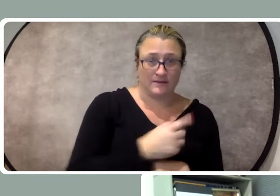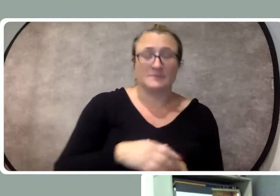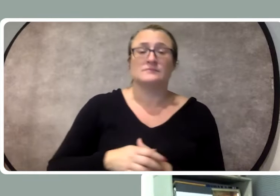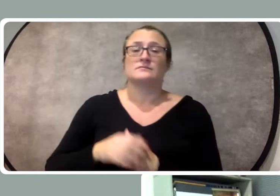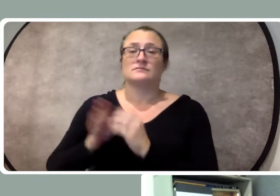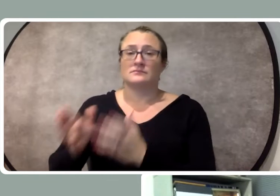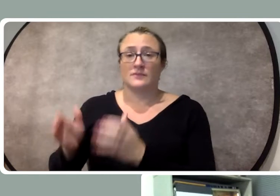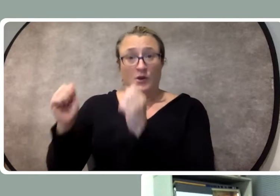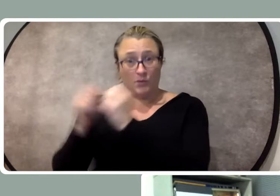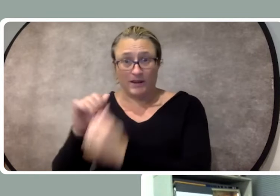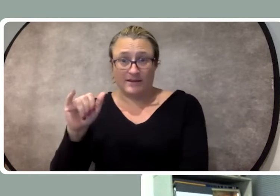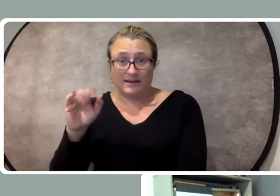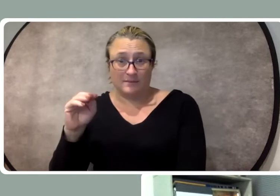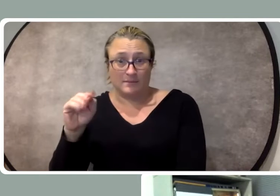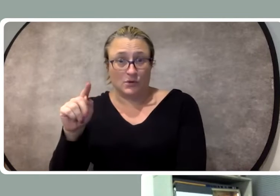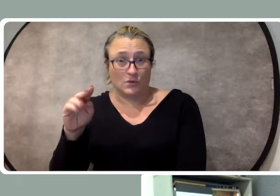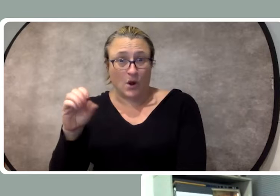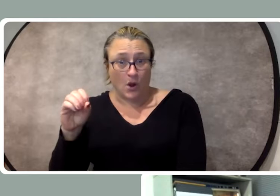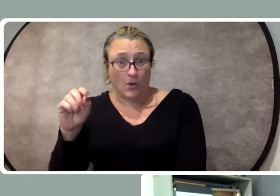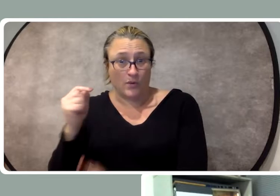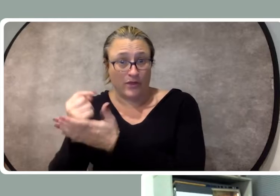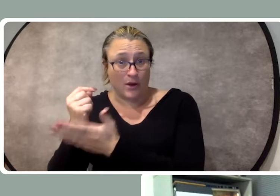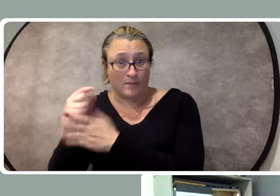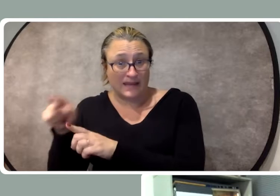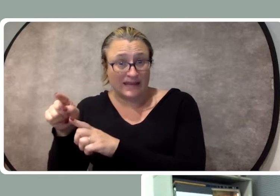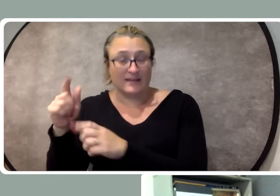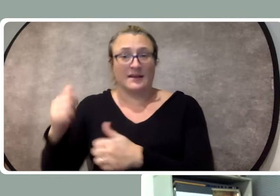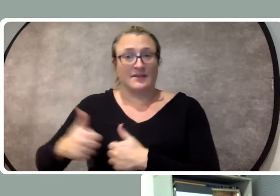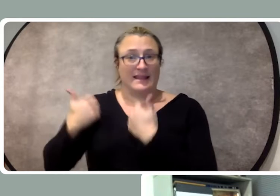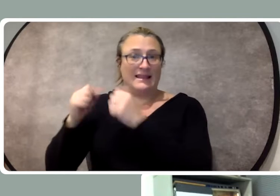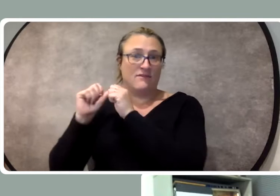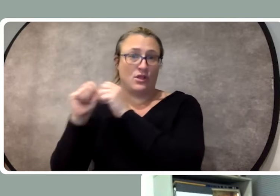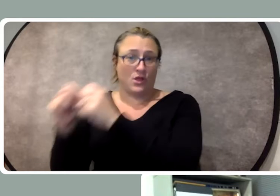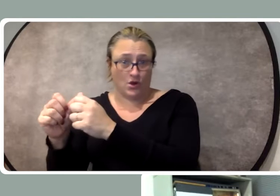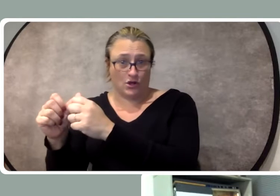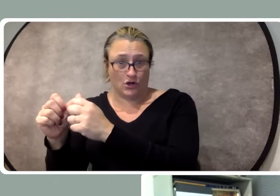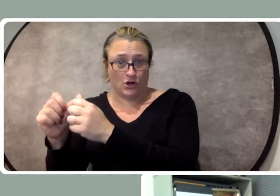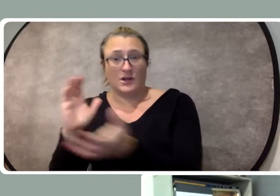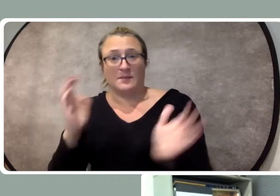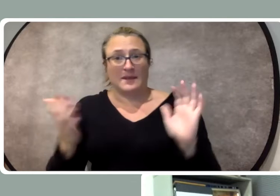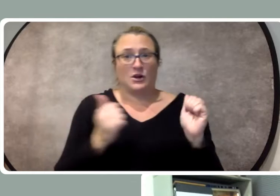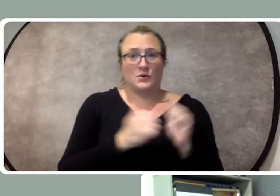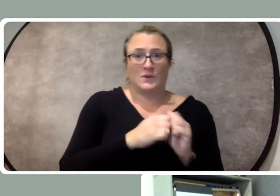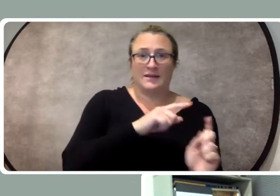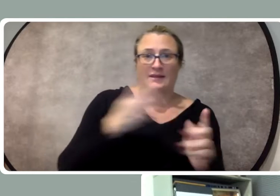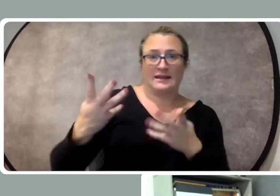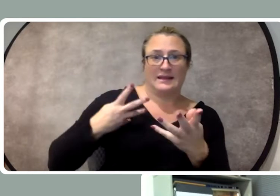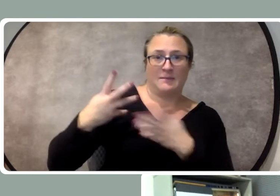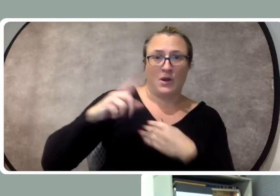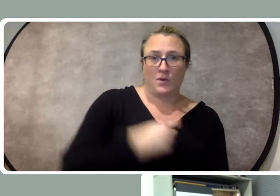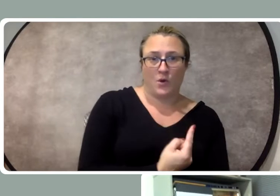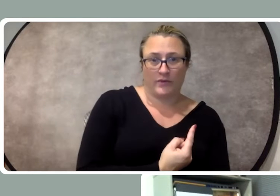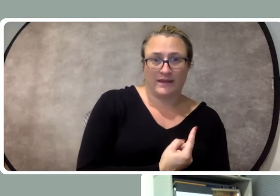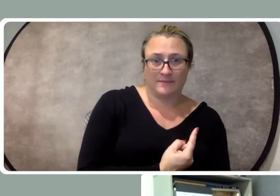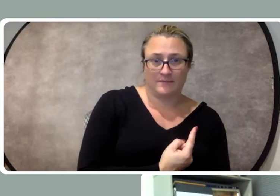got immunotherapy with chemotherapy, they live longer than those patients who got chemotherapy alone. Again,